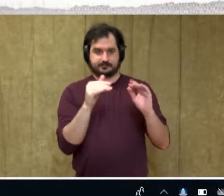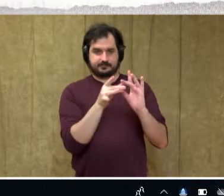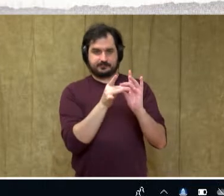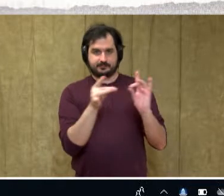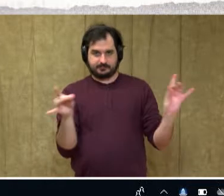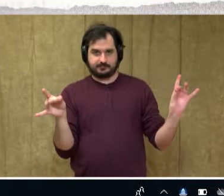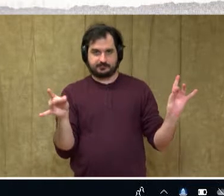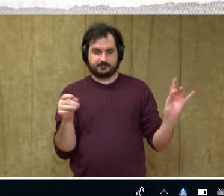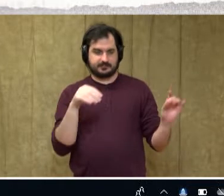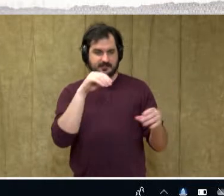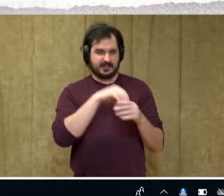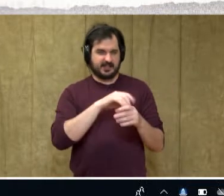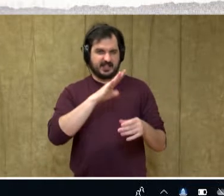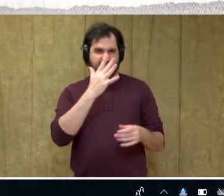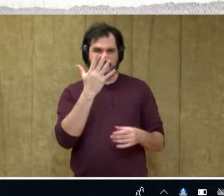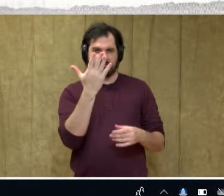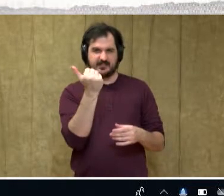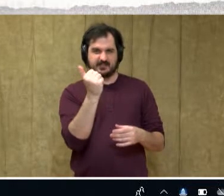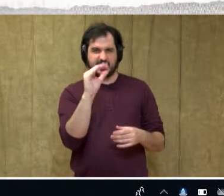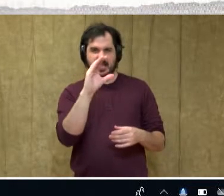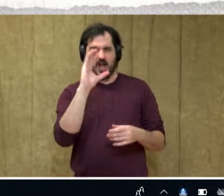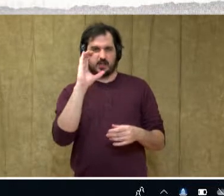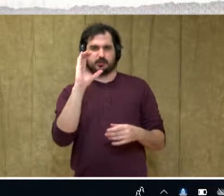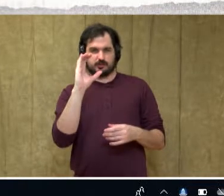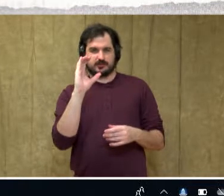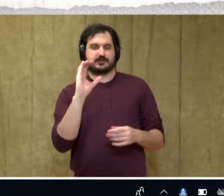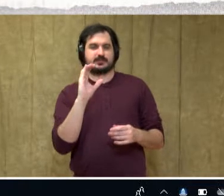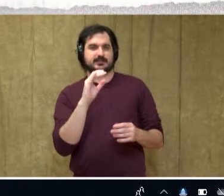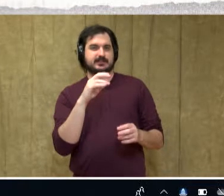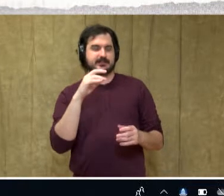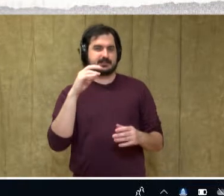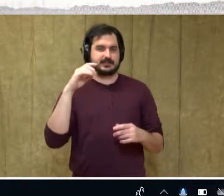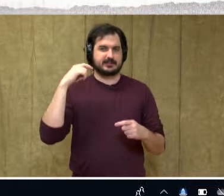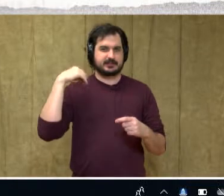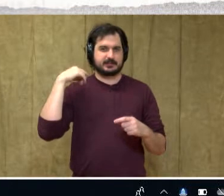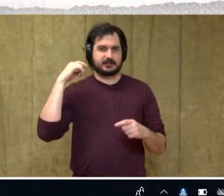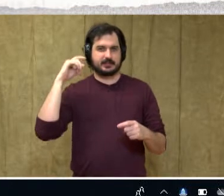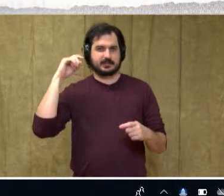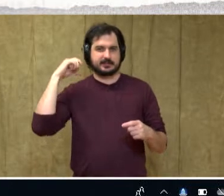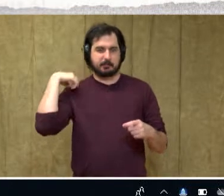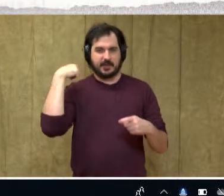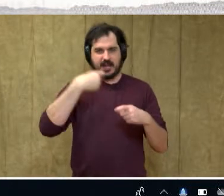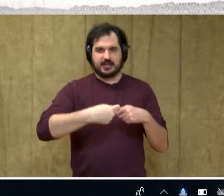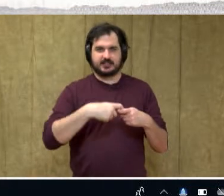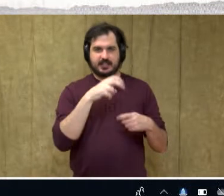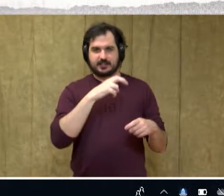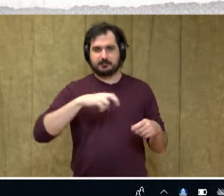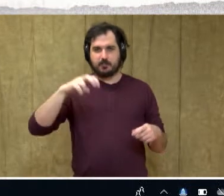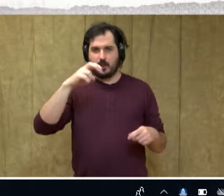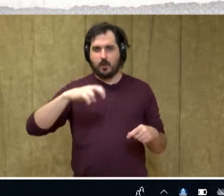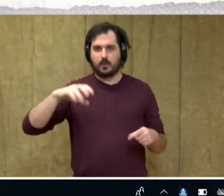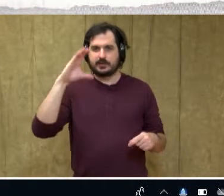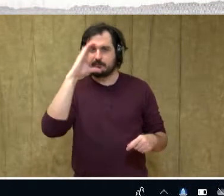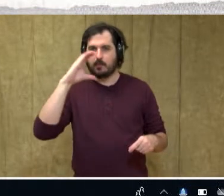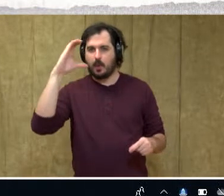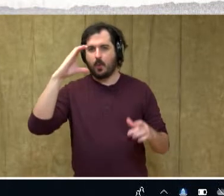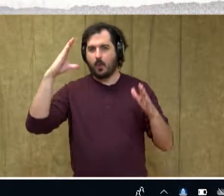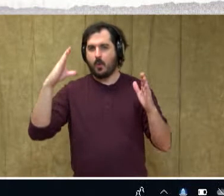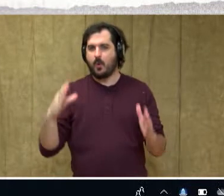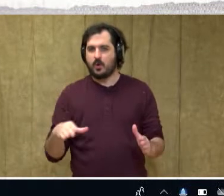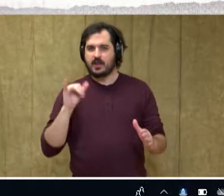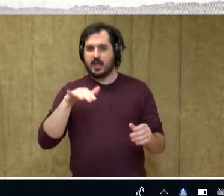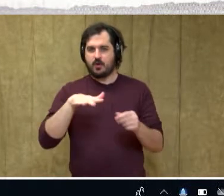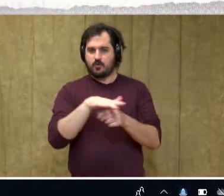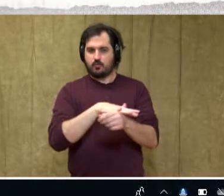that region encountered the potato. They had never seen it before.